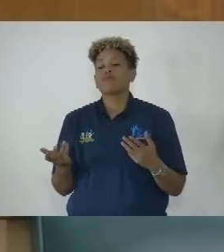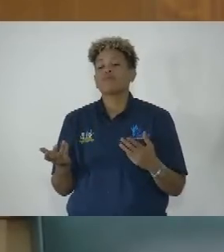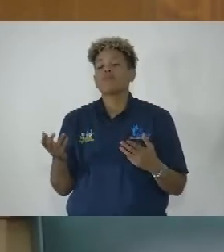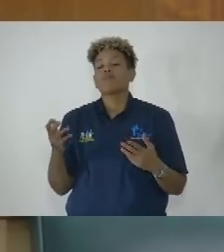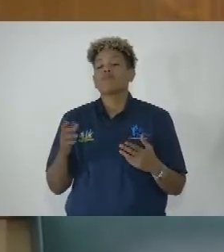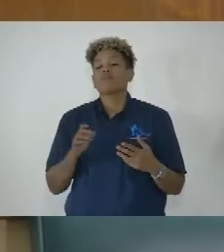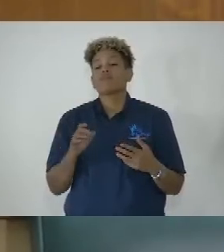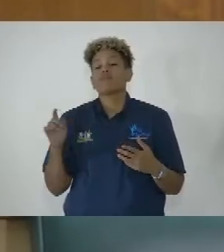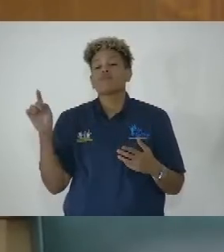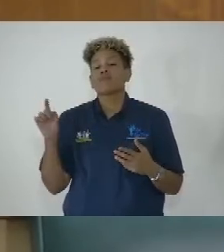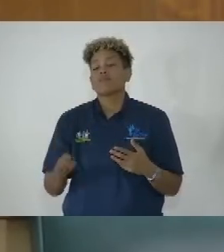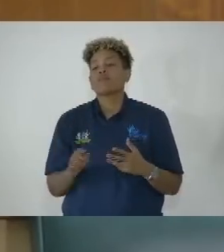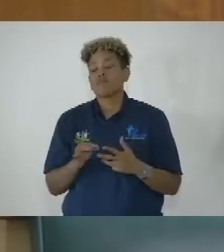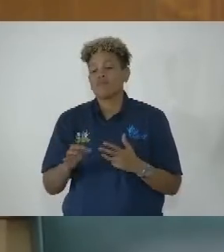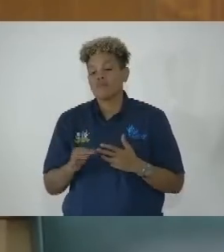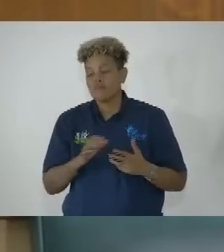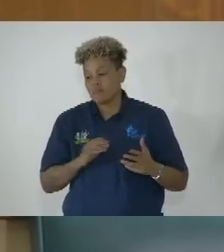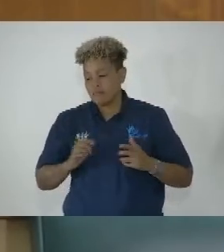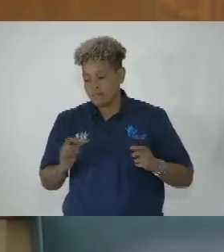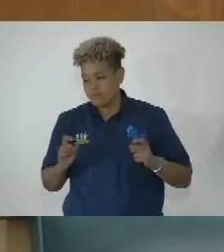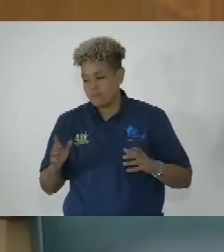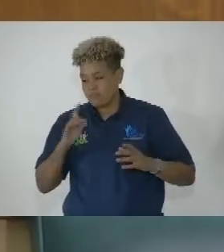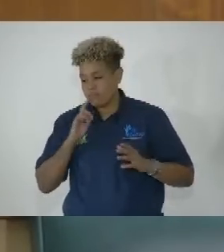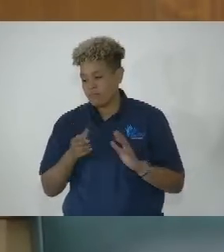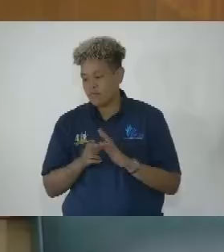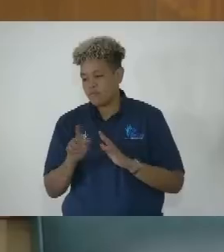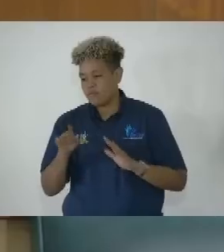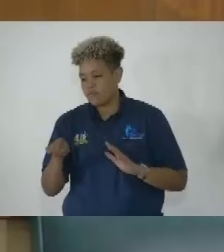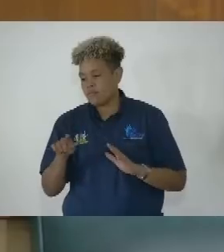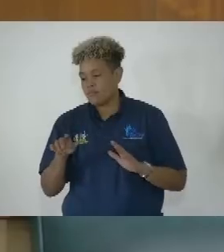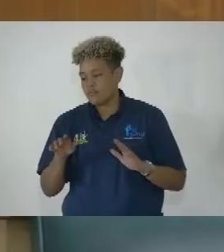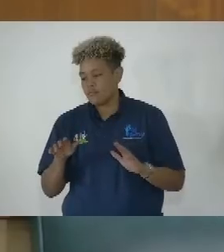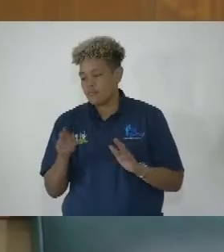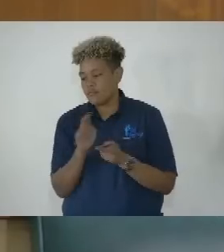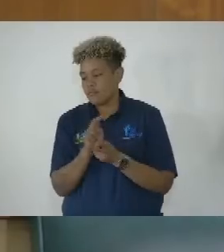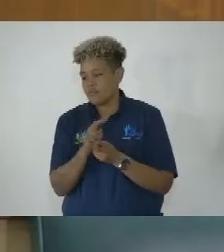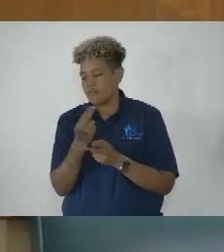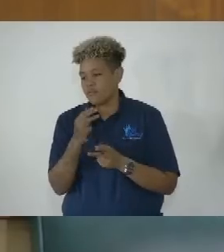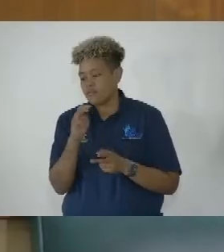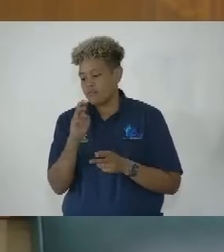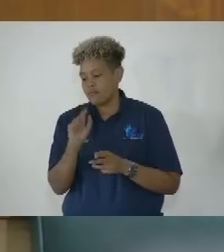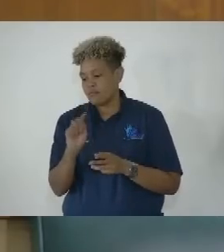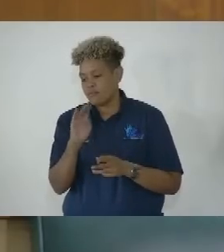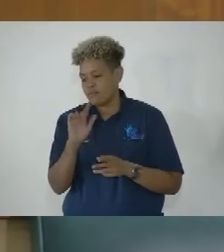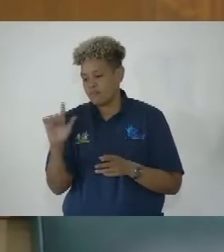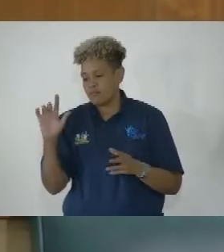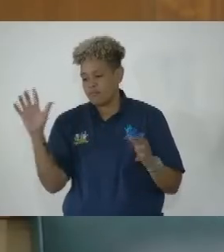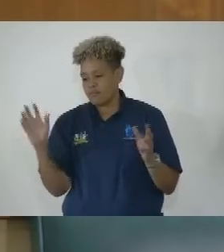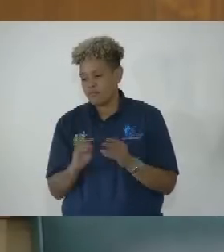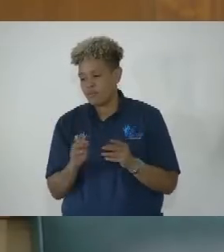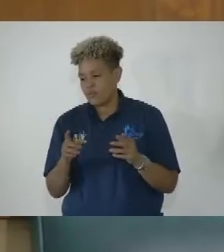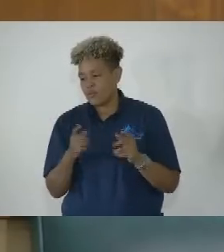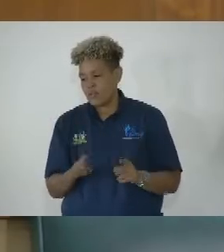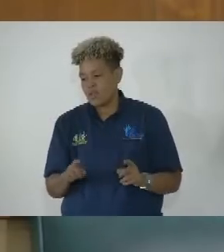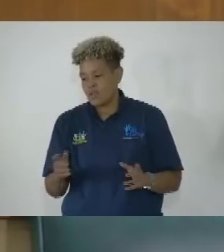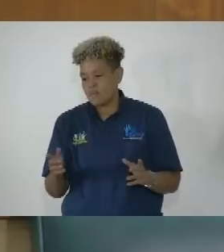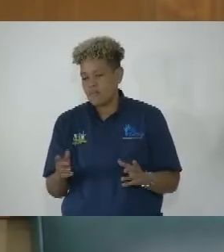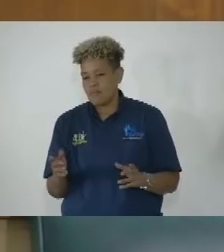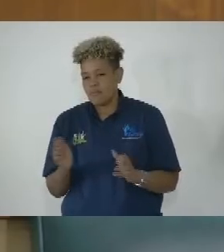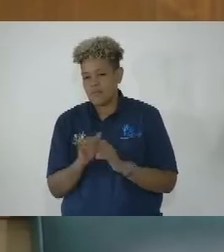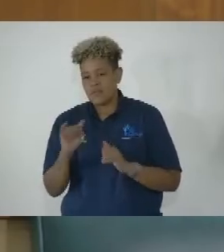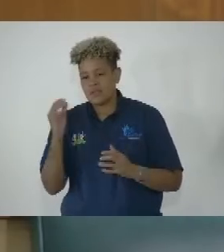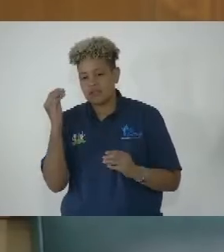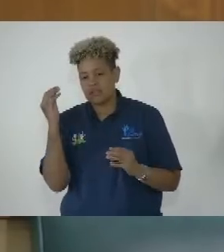committee, Joint Select Committee, to review the sexual harassment bill in total. And with that said,